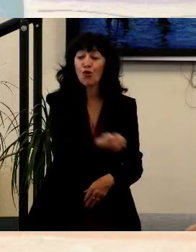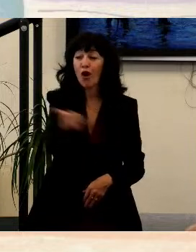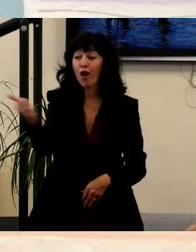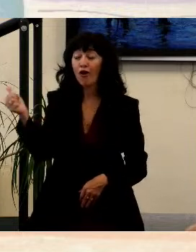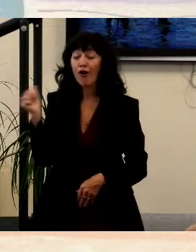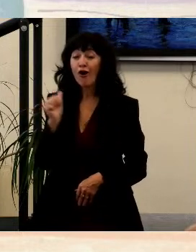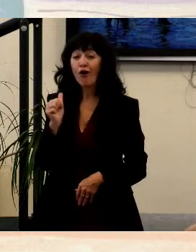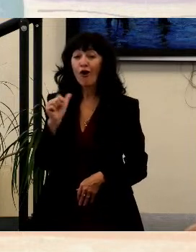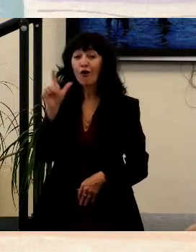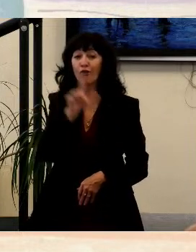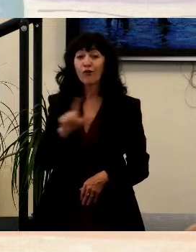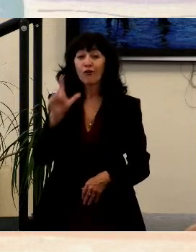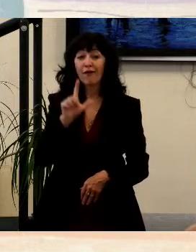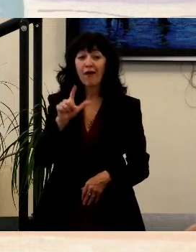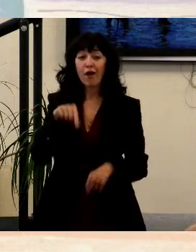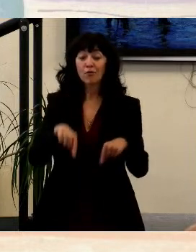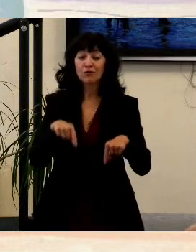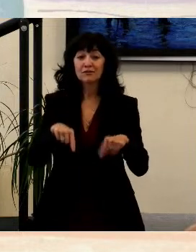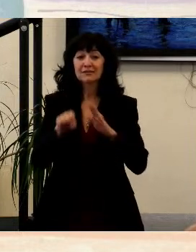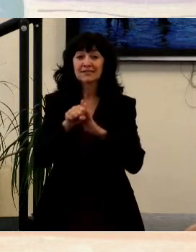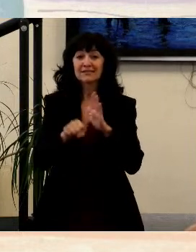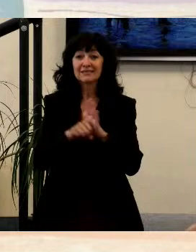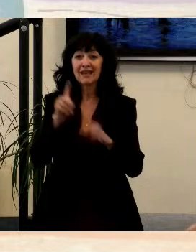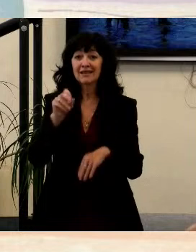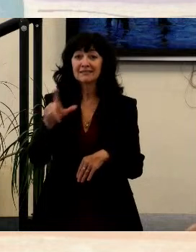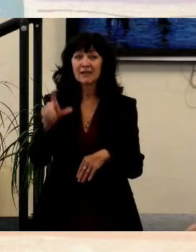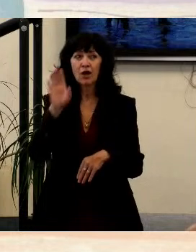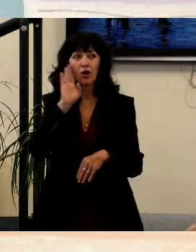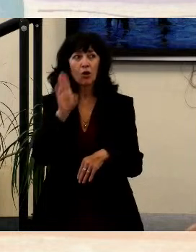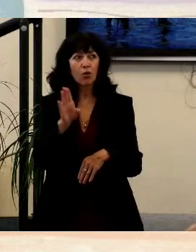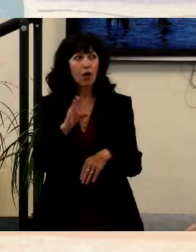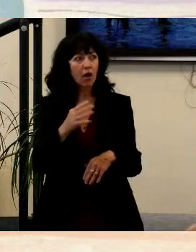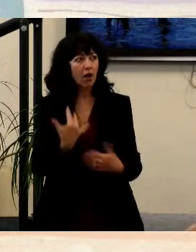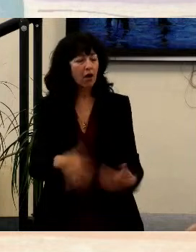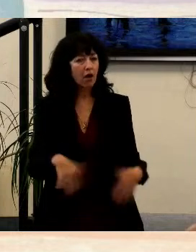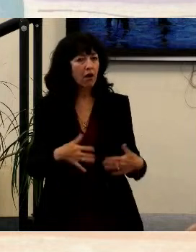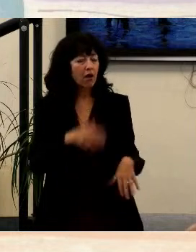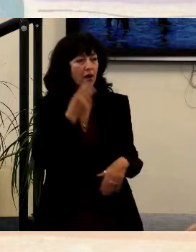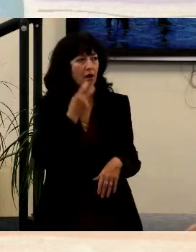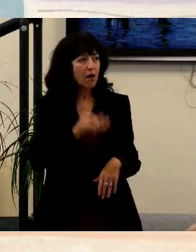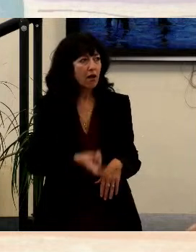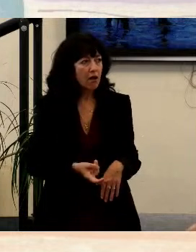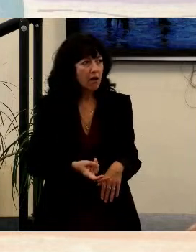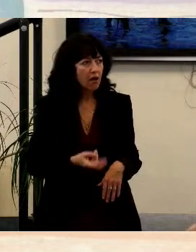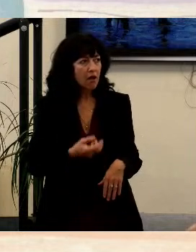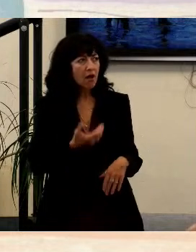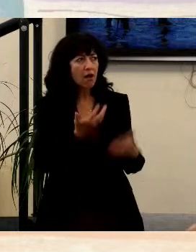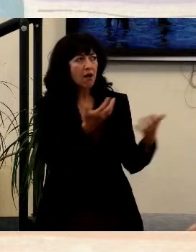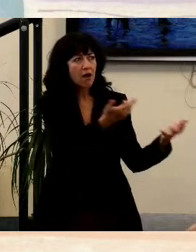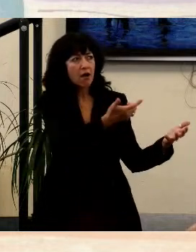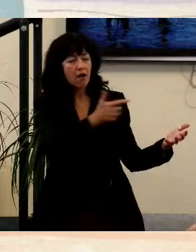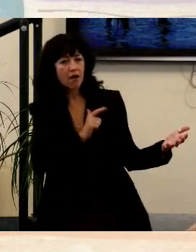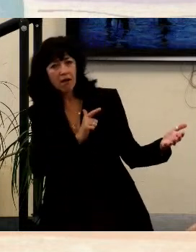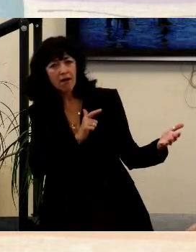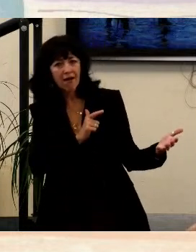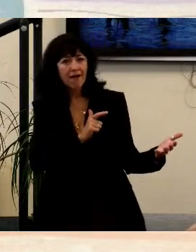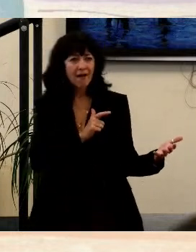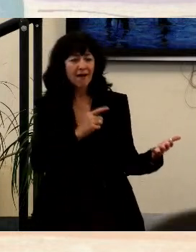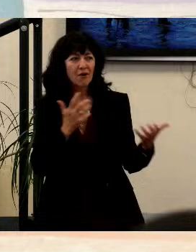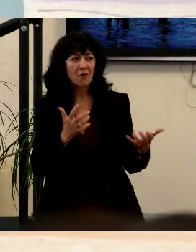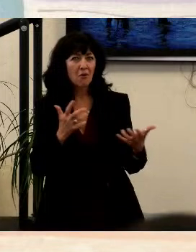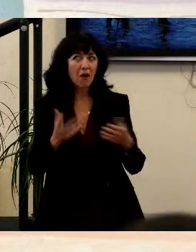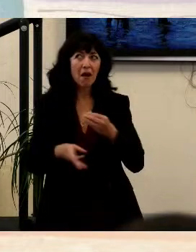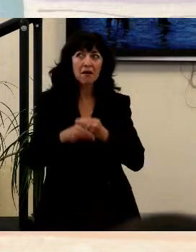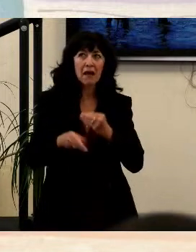same anticipation of the tour. It gives us an opportunity, Dr. Norman, to kind of show off a little bit with